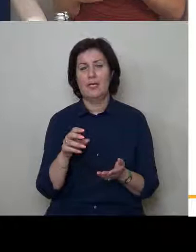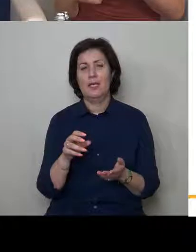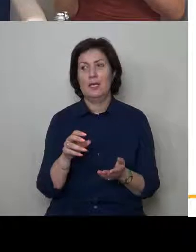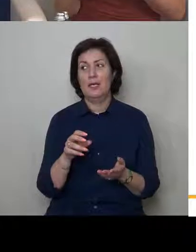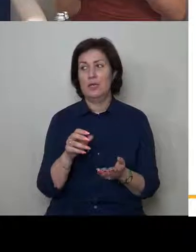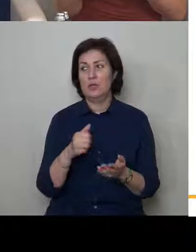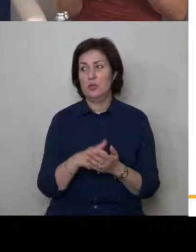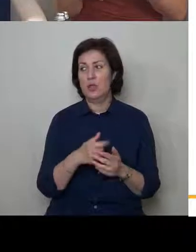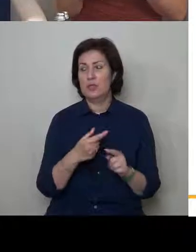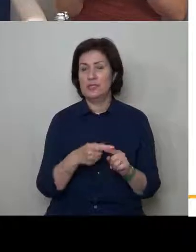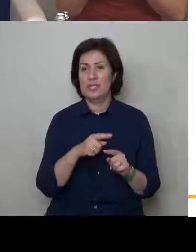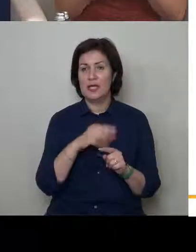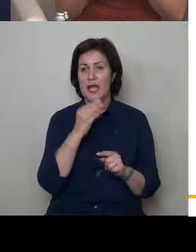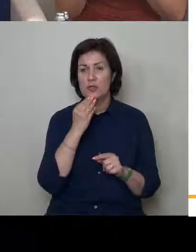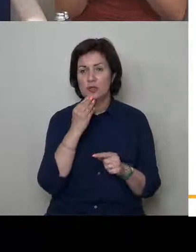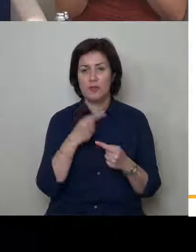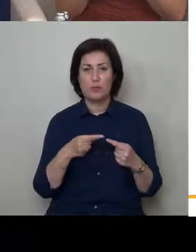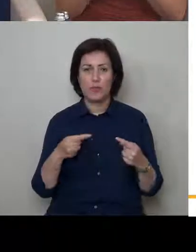that's foodstuffs.